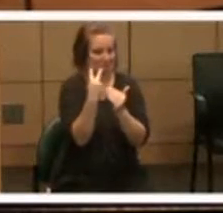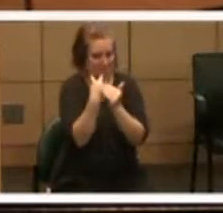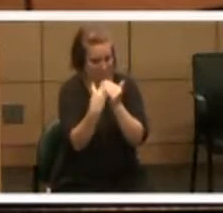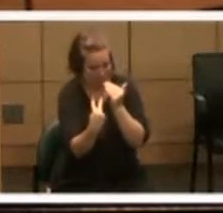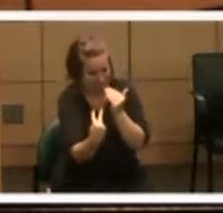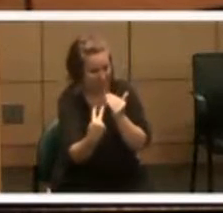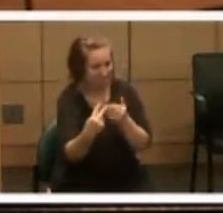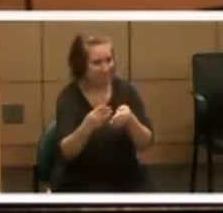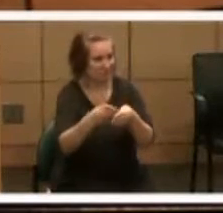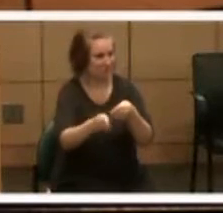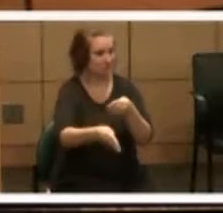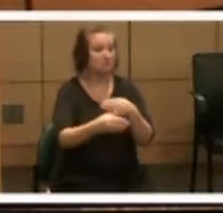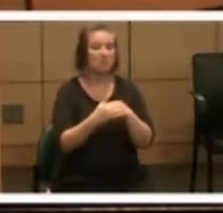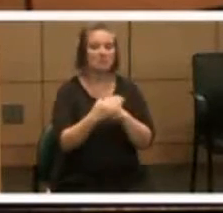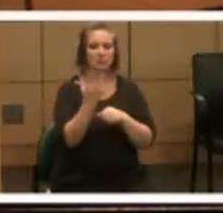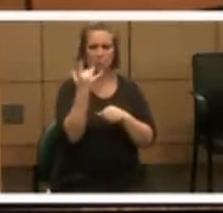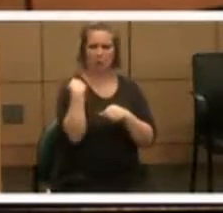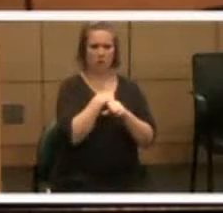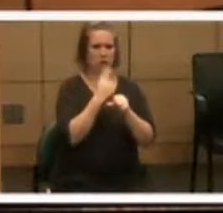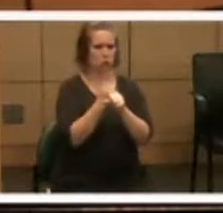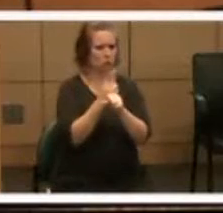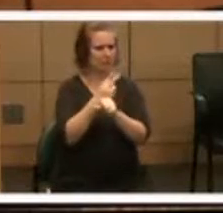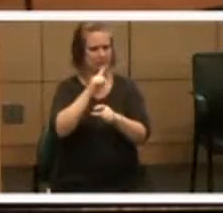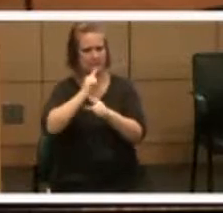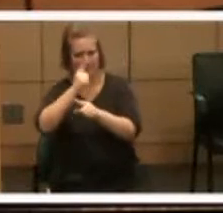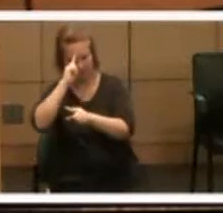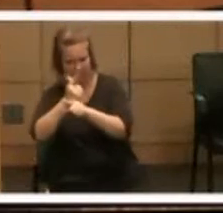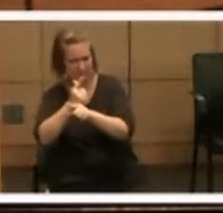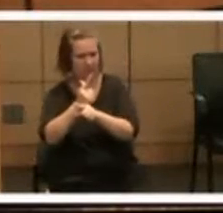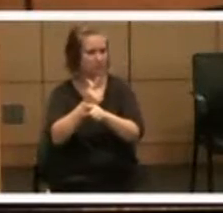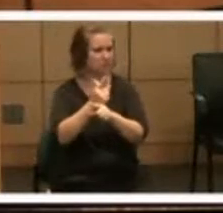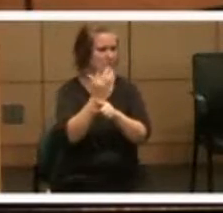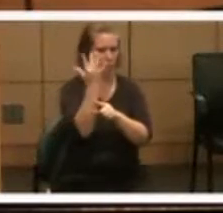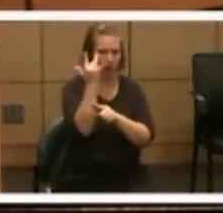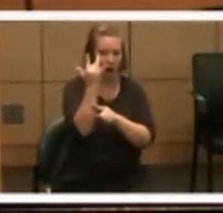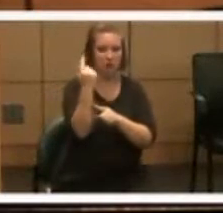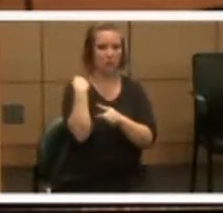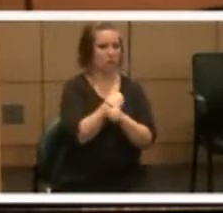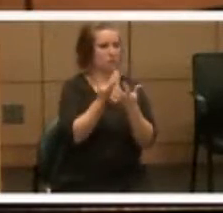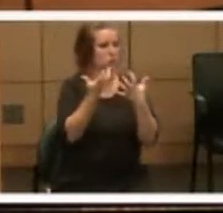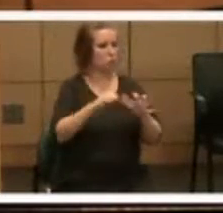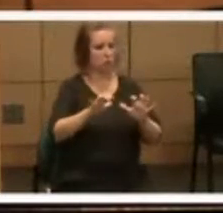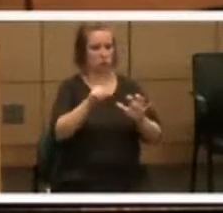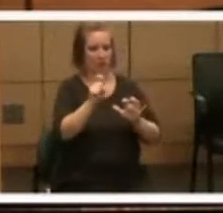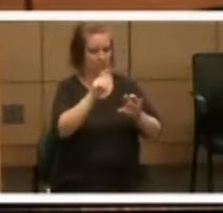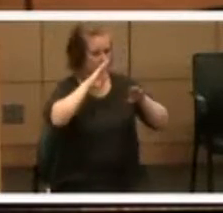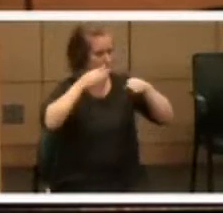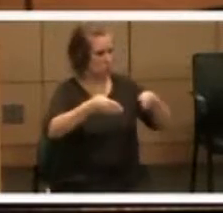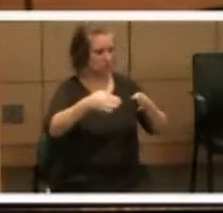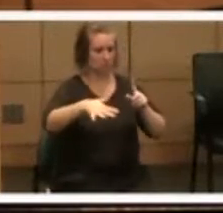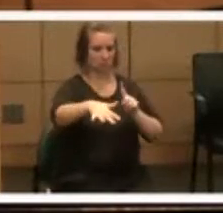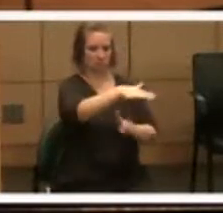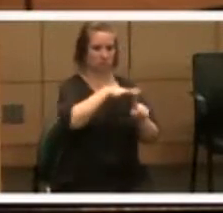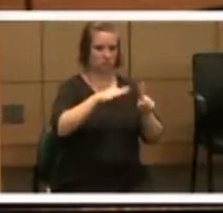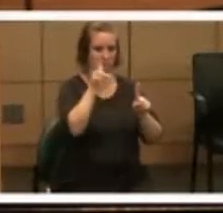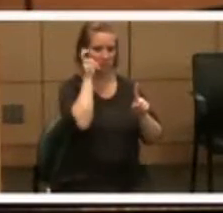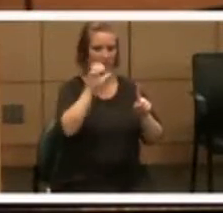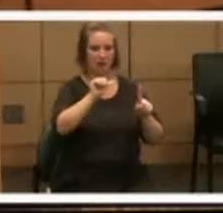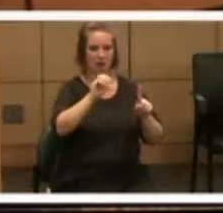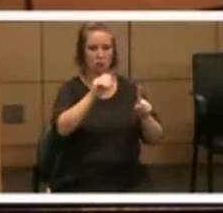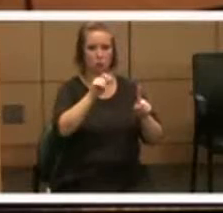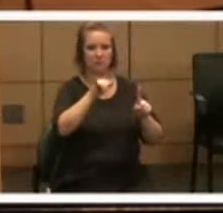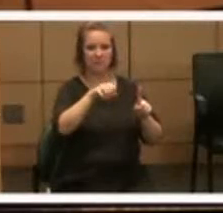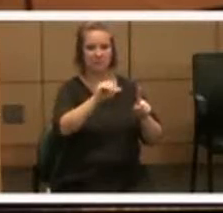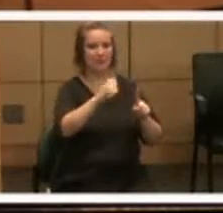And part of the reason why we use the sibling pairs was so that we could not worry about the acoustic environment, because they would conceivably be going to the